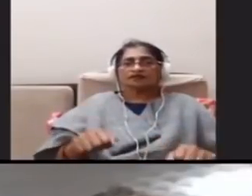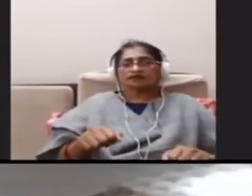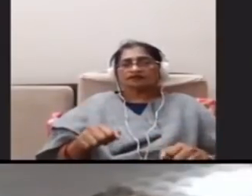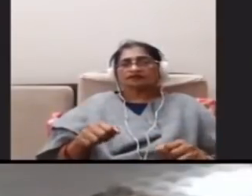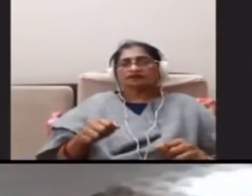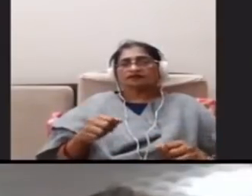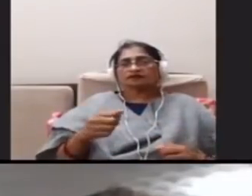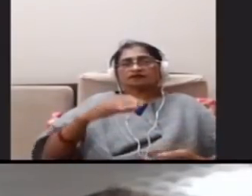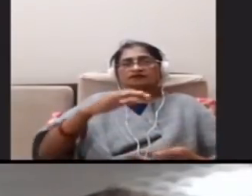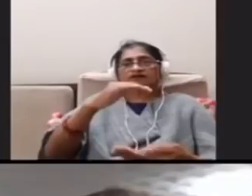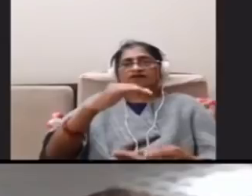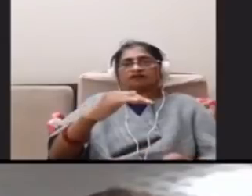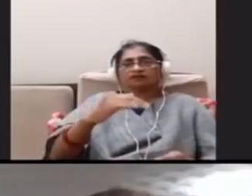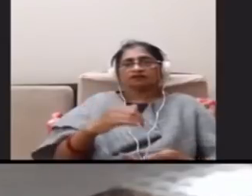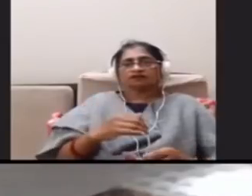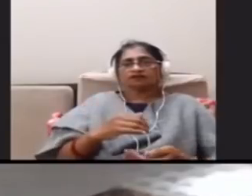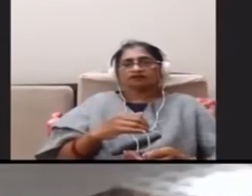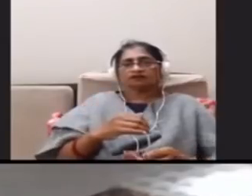Mandeville.